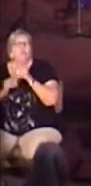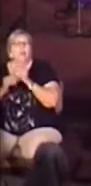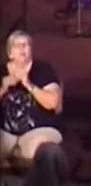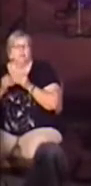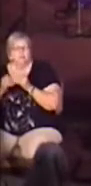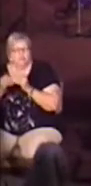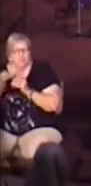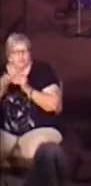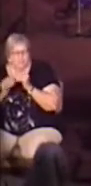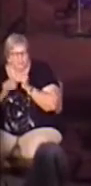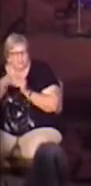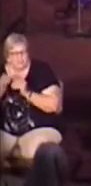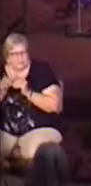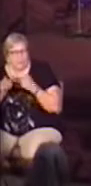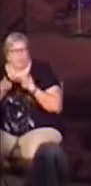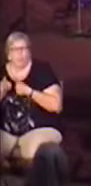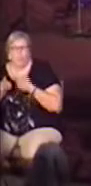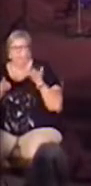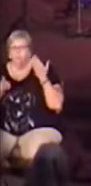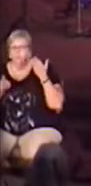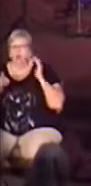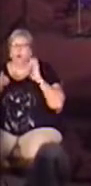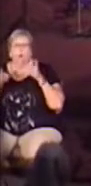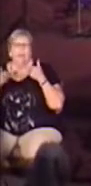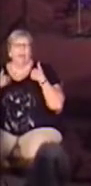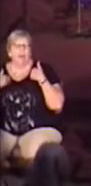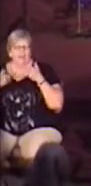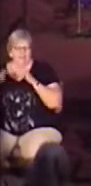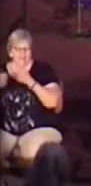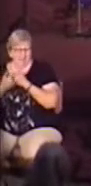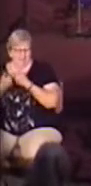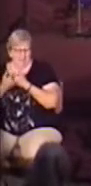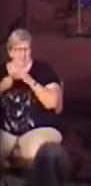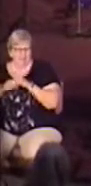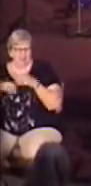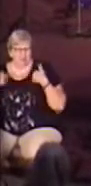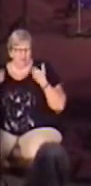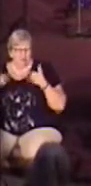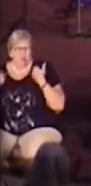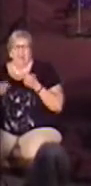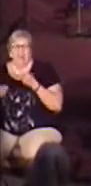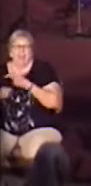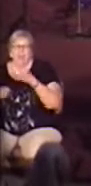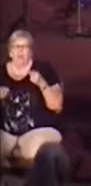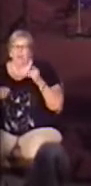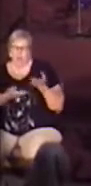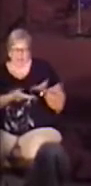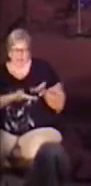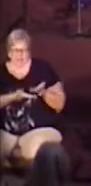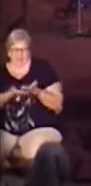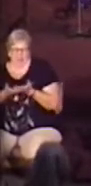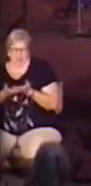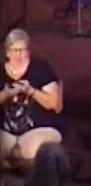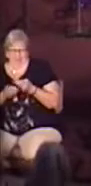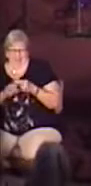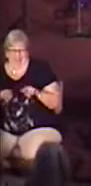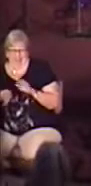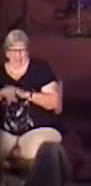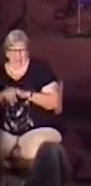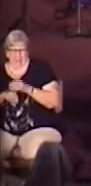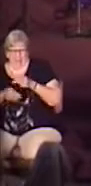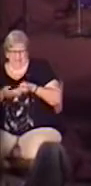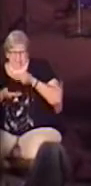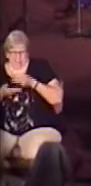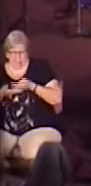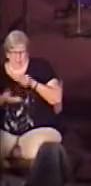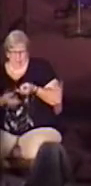like this. We used to play these games in youth group or in high school, and you would carry an egg and a spoon, and it would be a relay race.